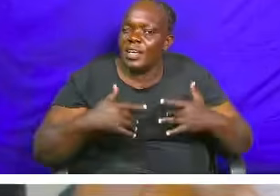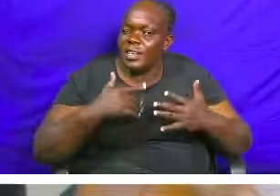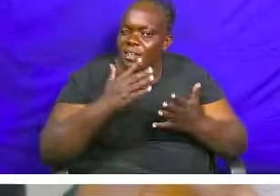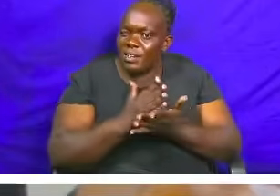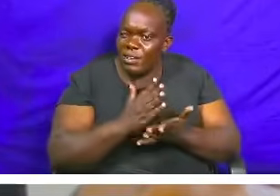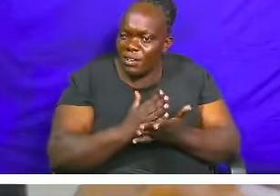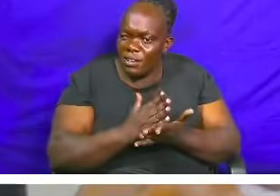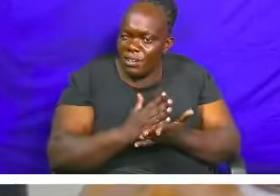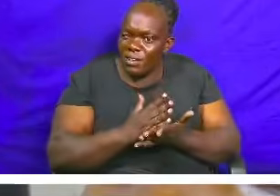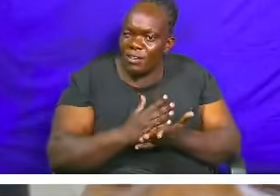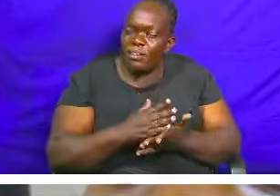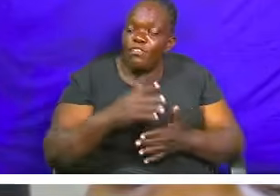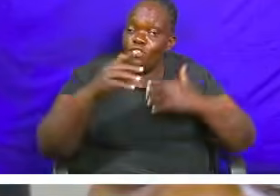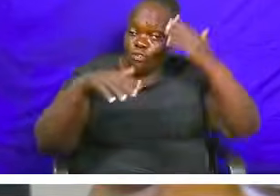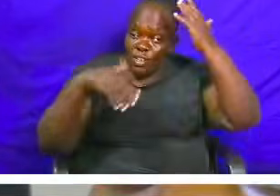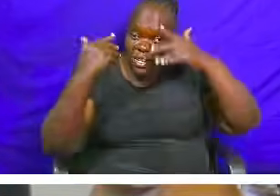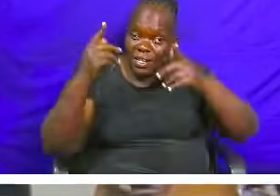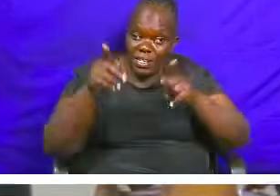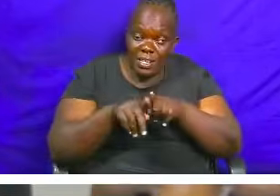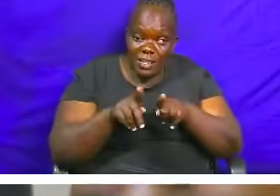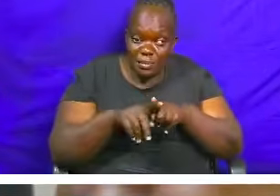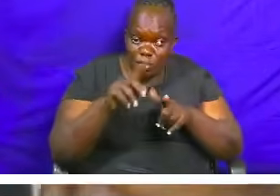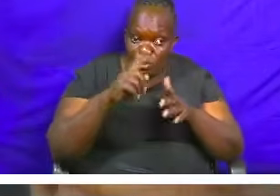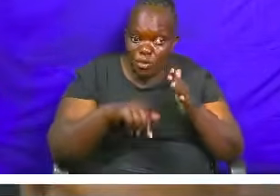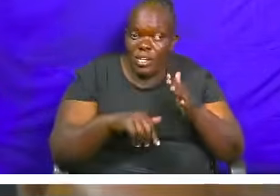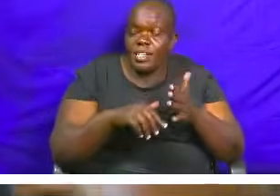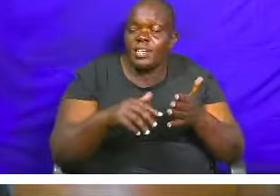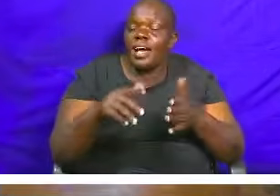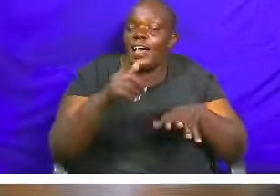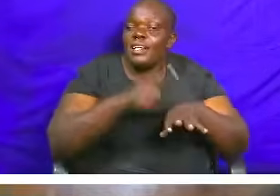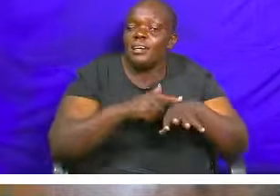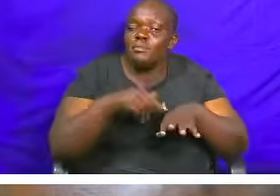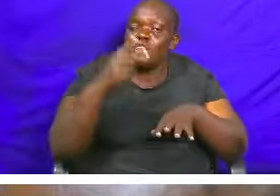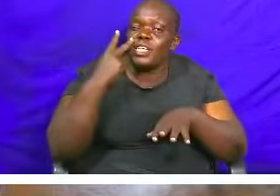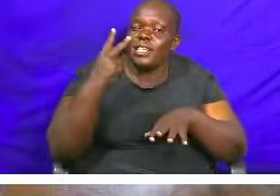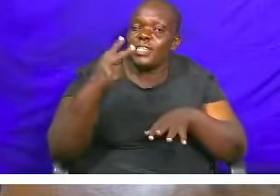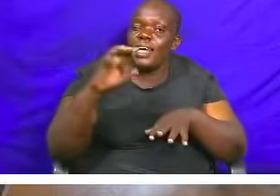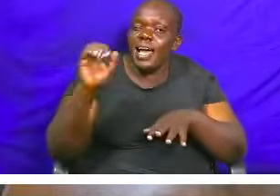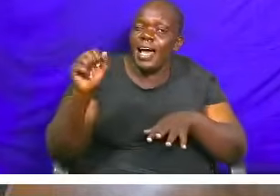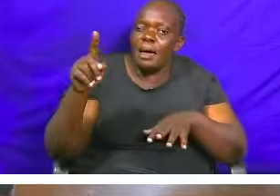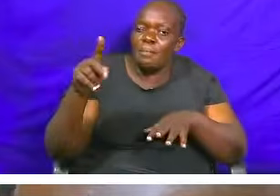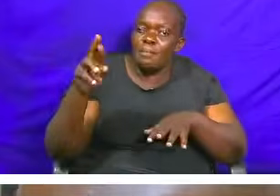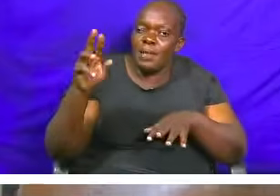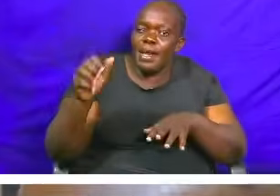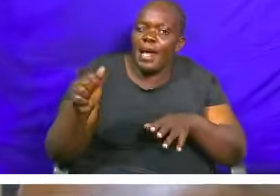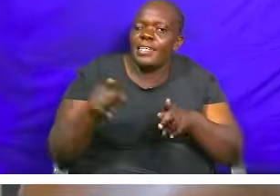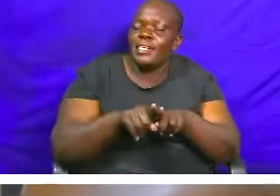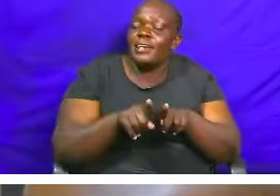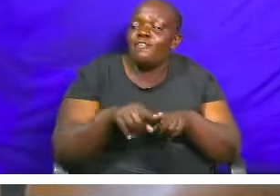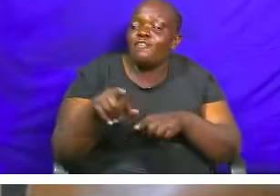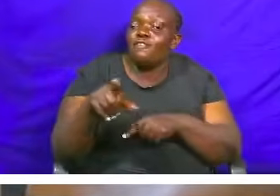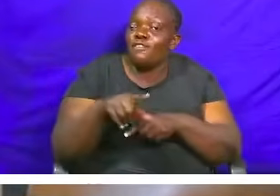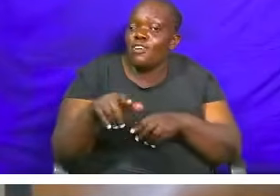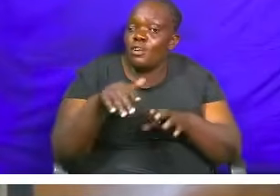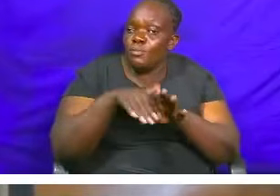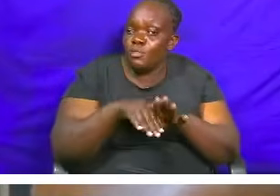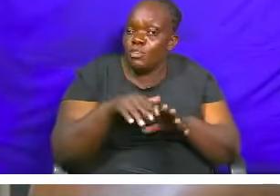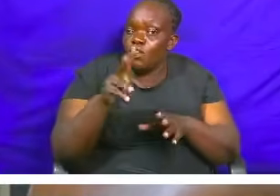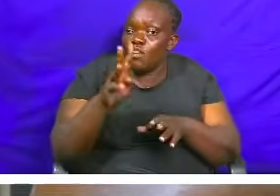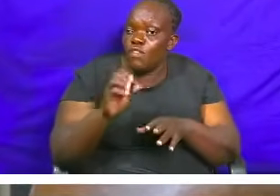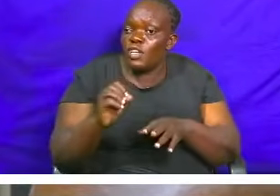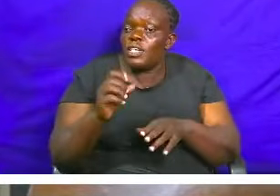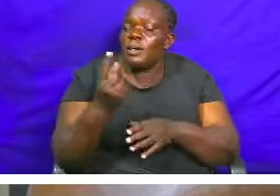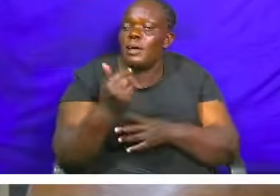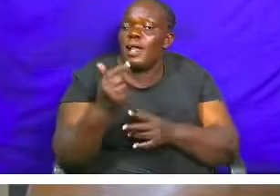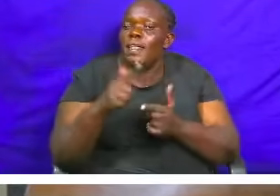either by professionalism or politics, because at times you'll see EPRA will raise the prices of fuel to up to 40 shillings, then